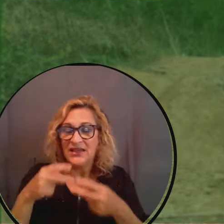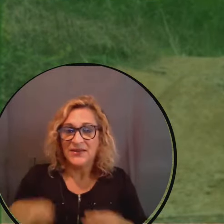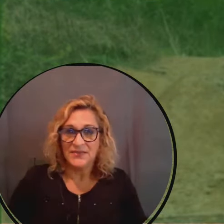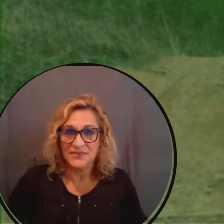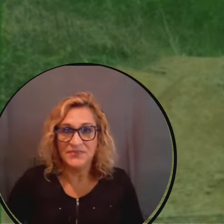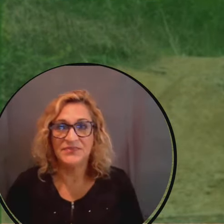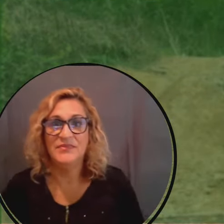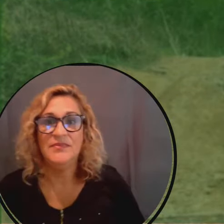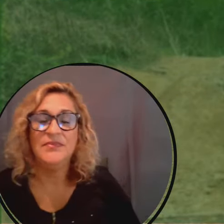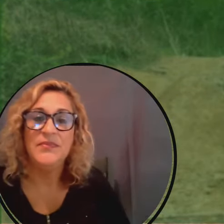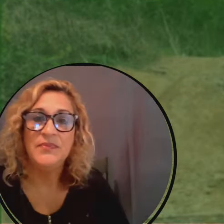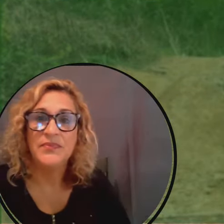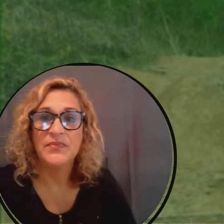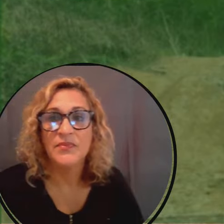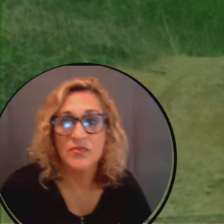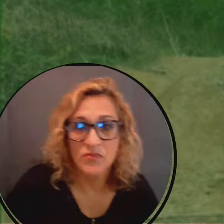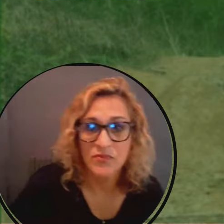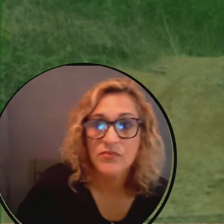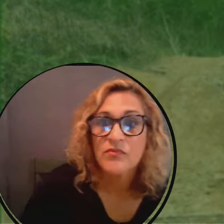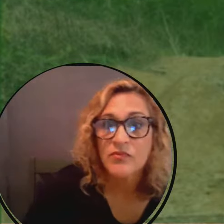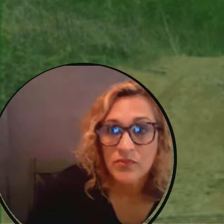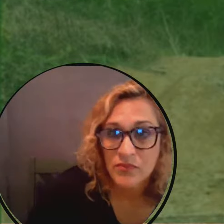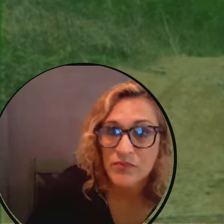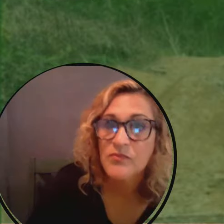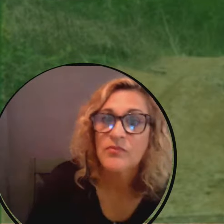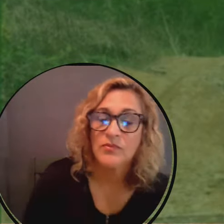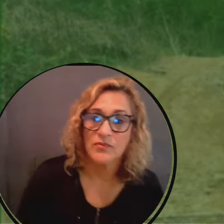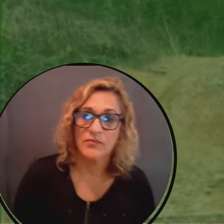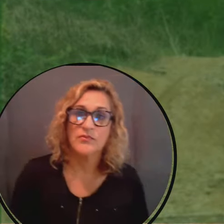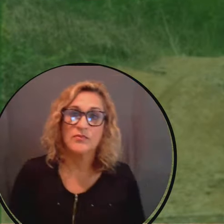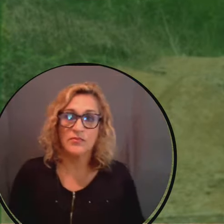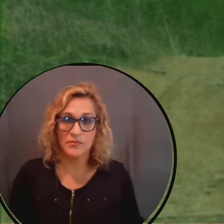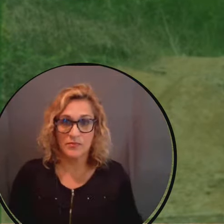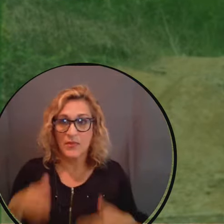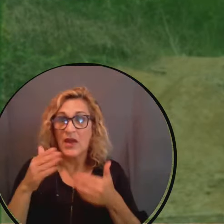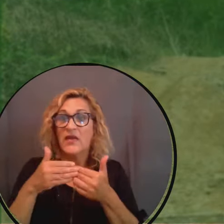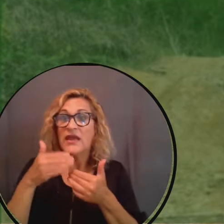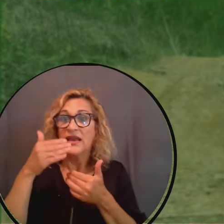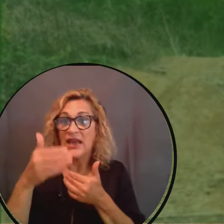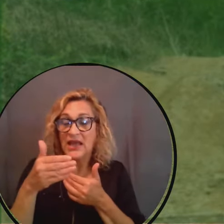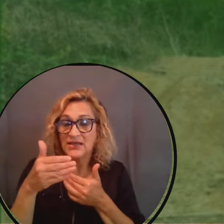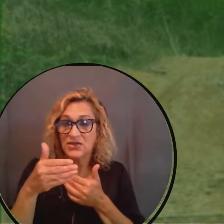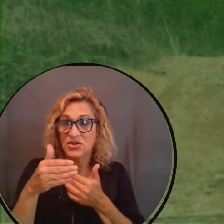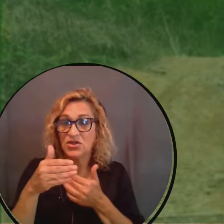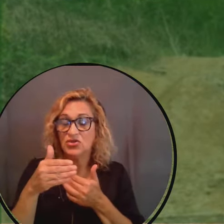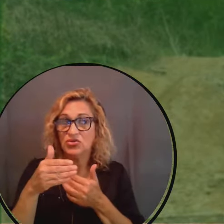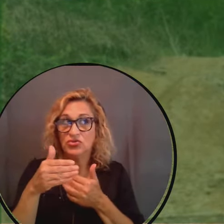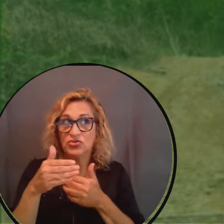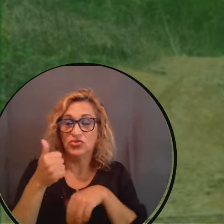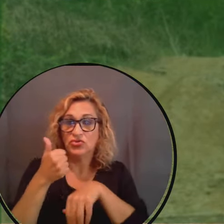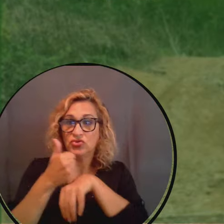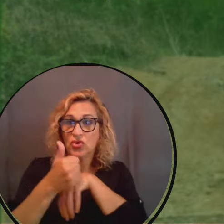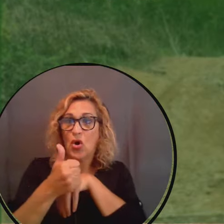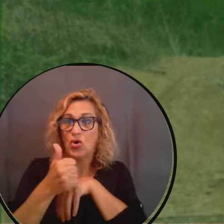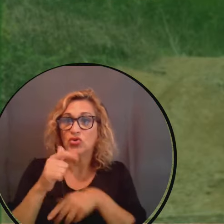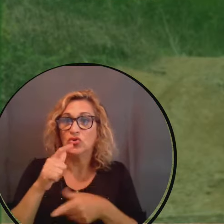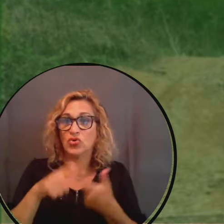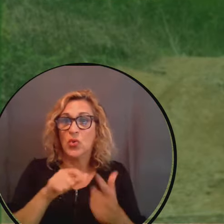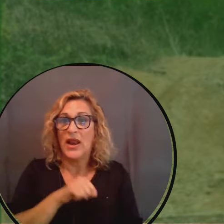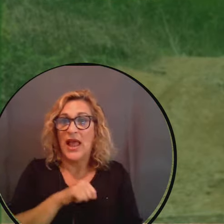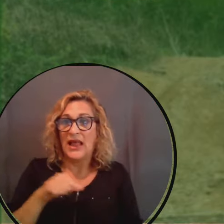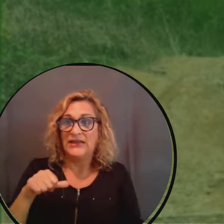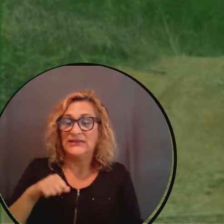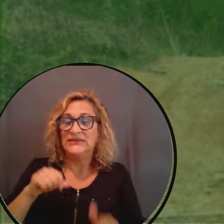So the next charge that they have brought against the Atlanta Solidarity Fund